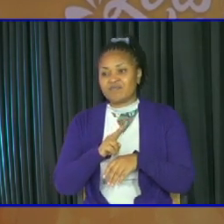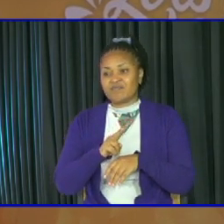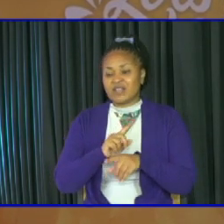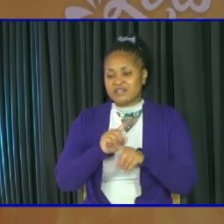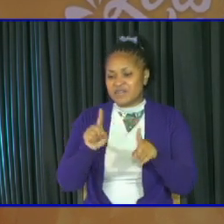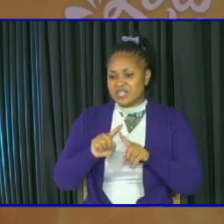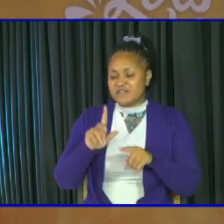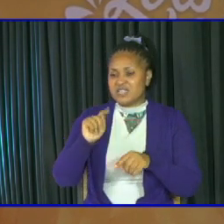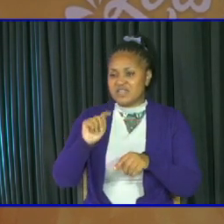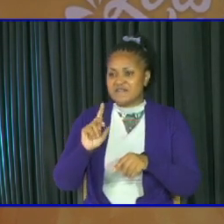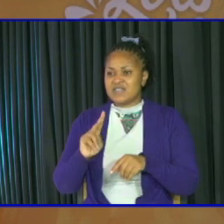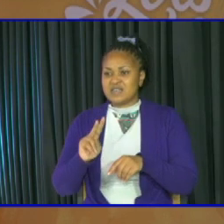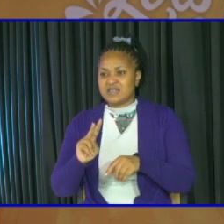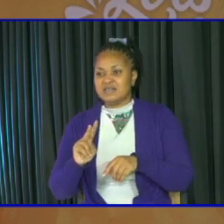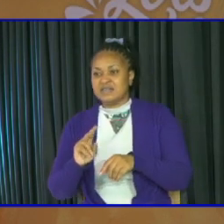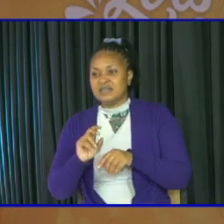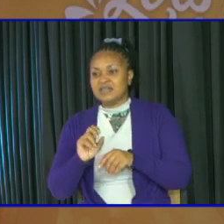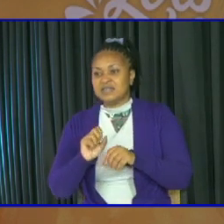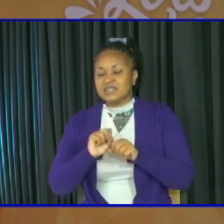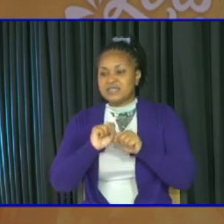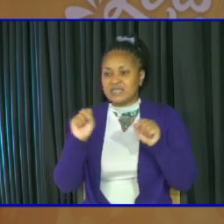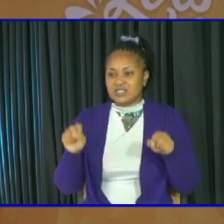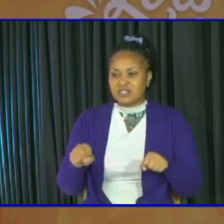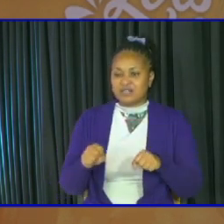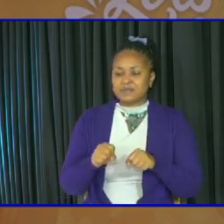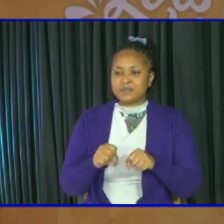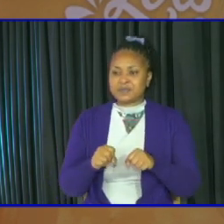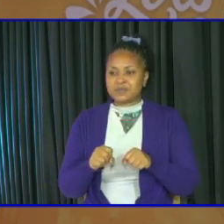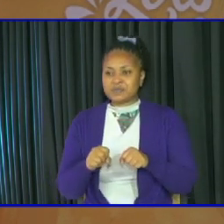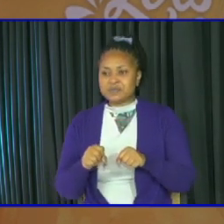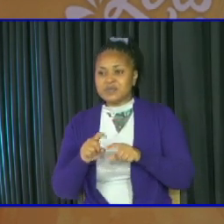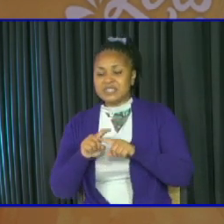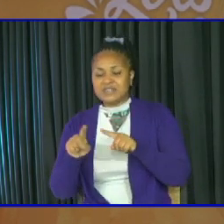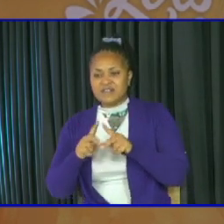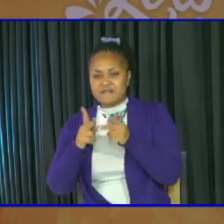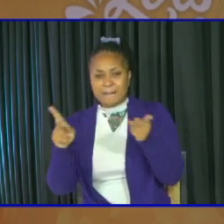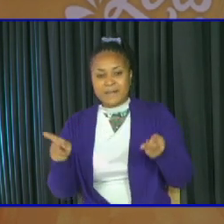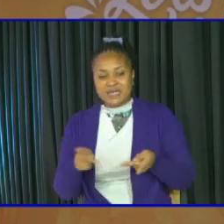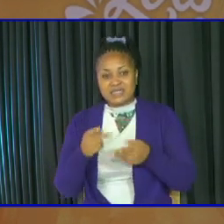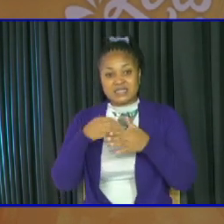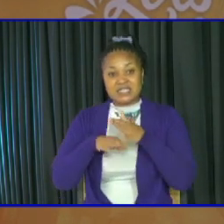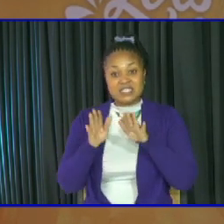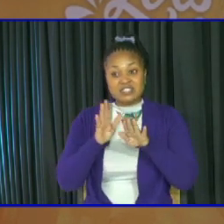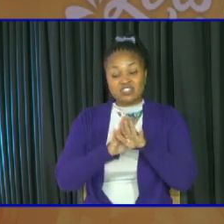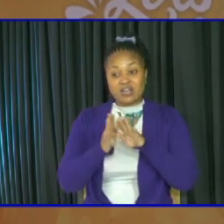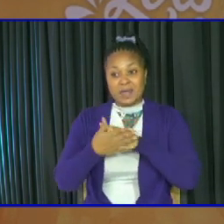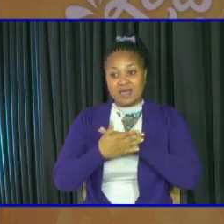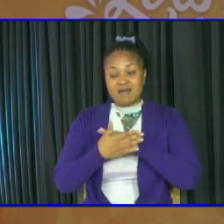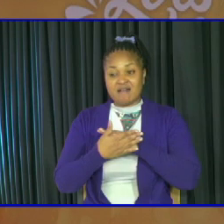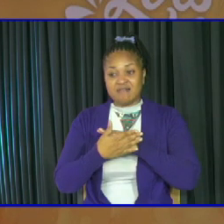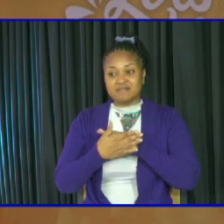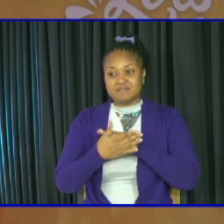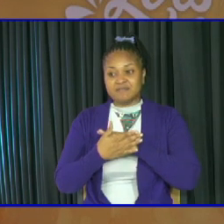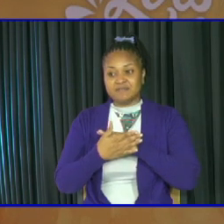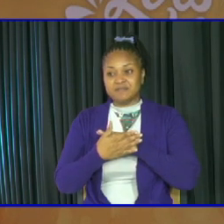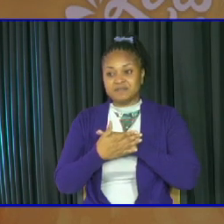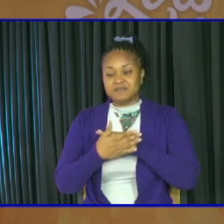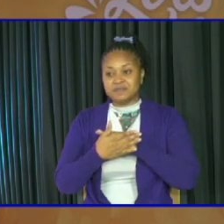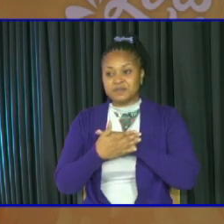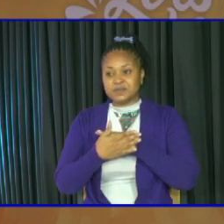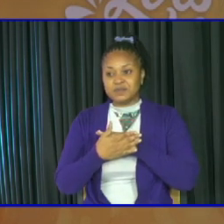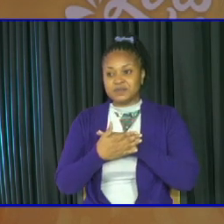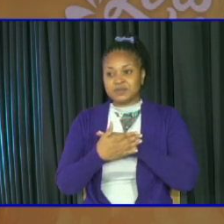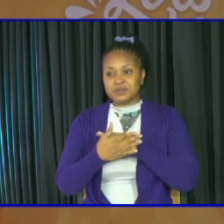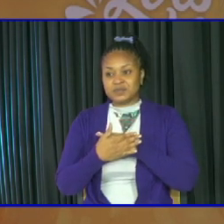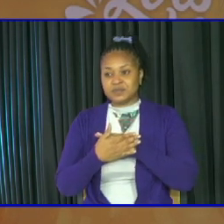stations across the island, Com Cable in Grange Hill, West Star in Trelawney, Pro Cable in Stony Hill, Cable One in